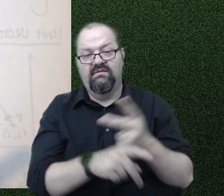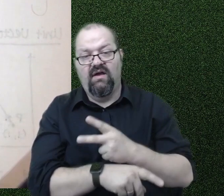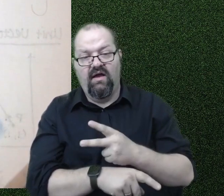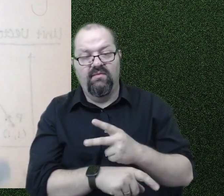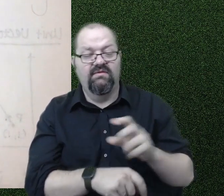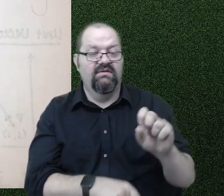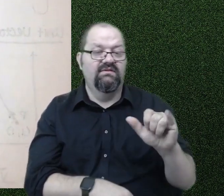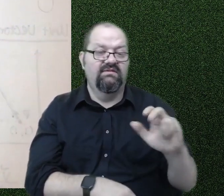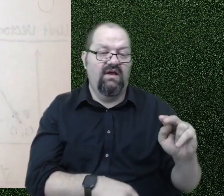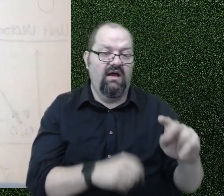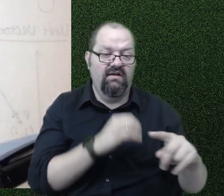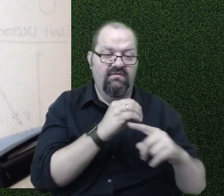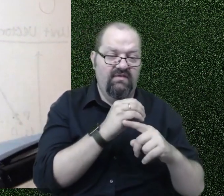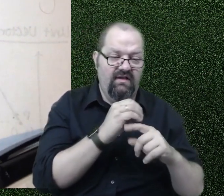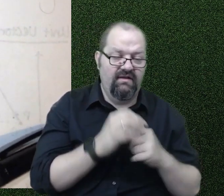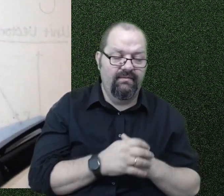component.